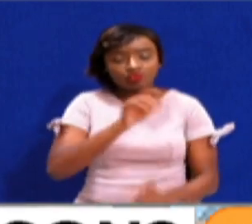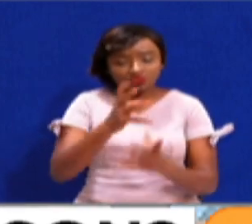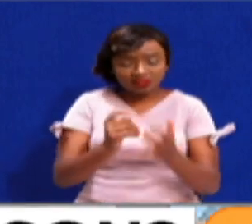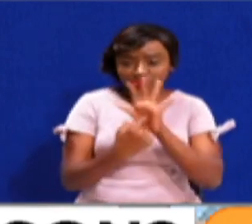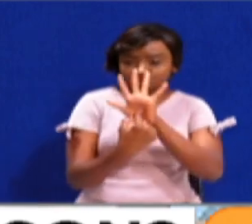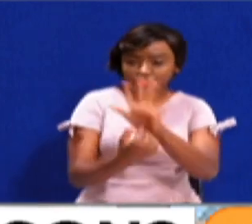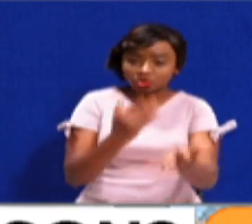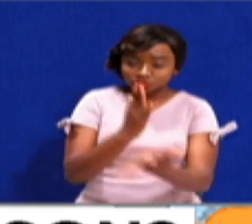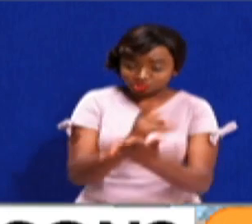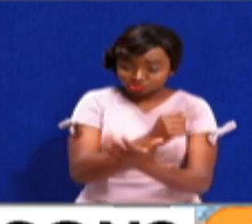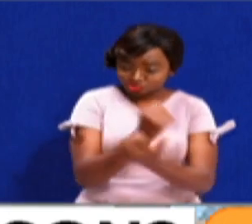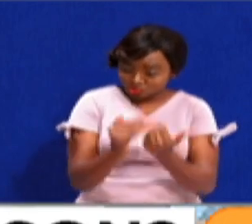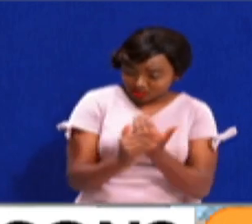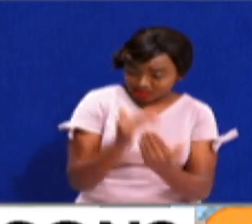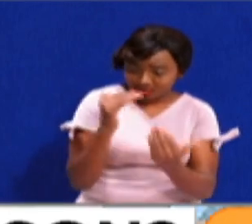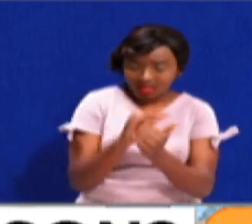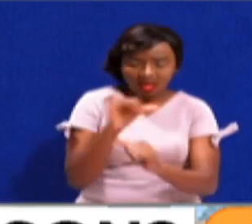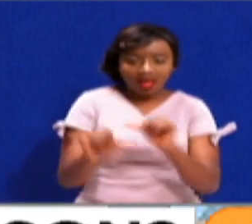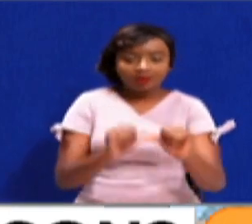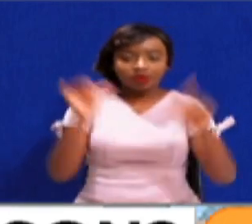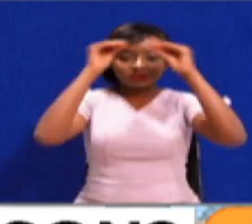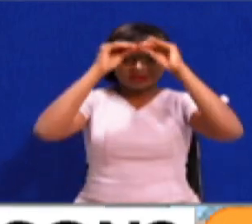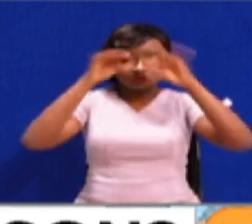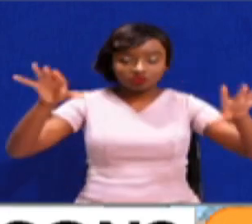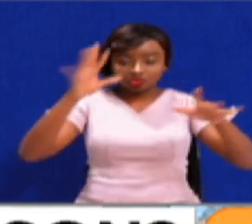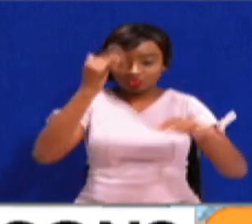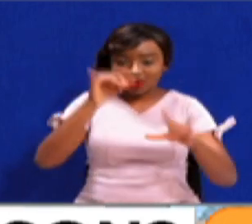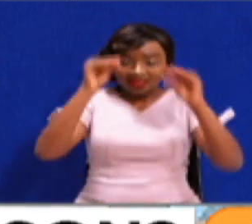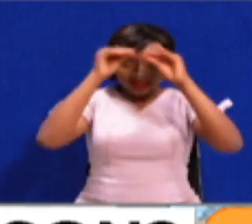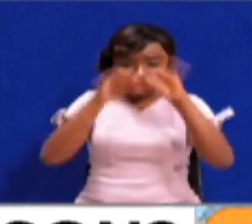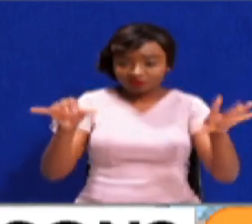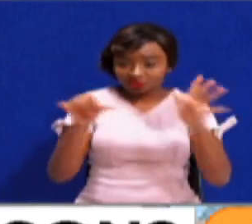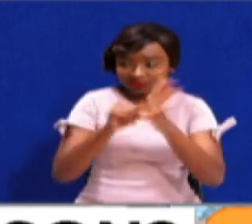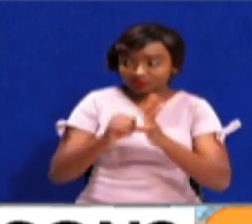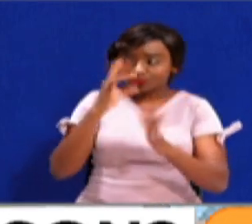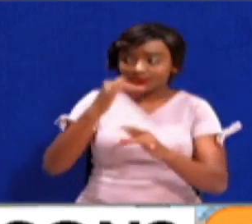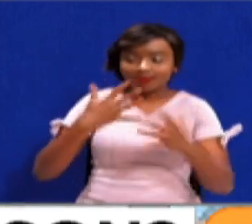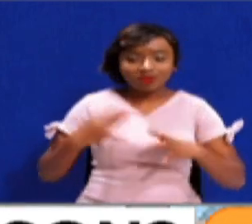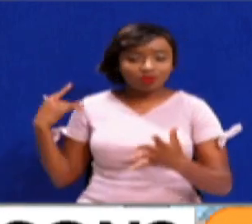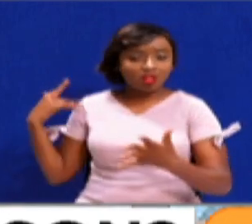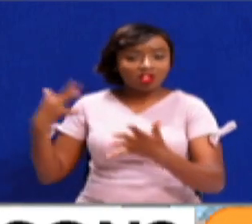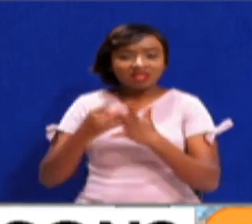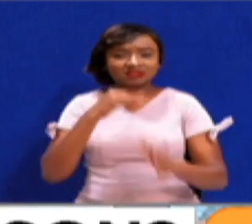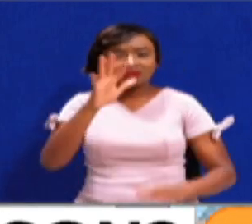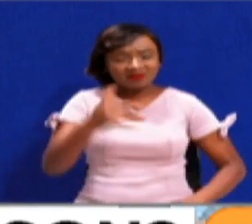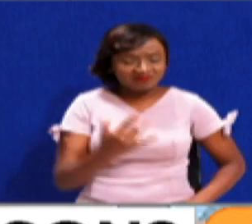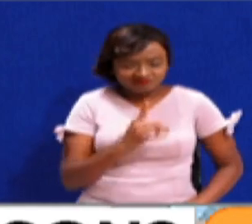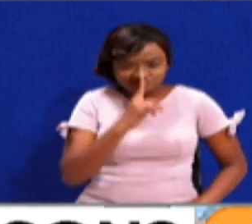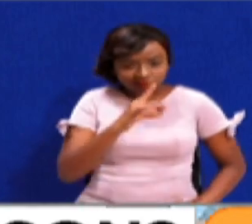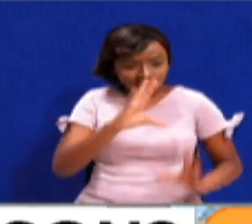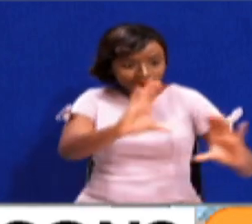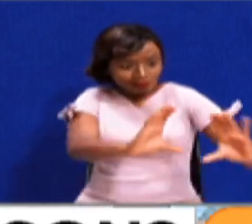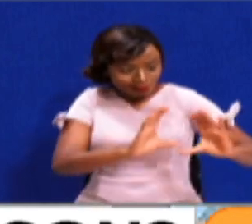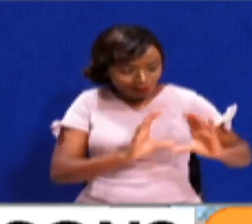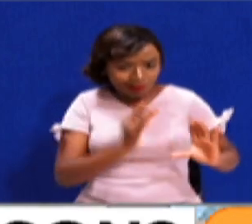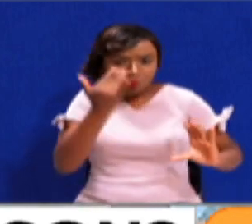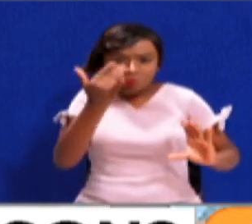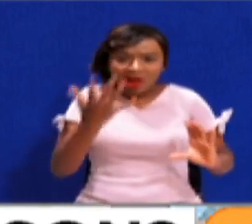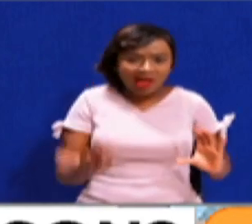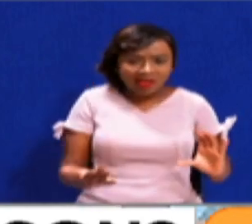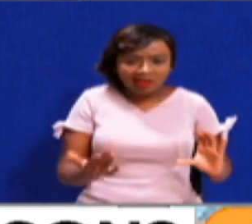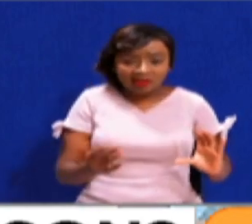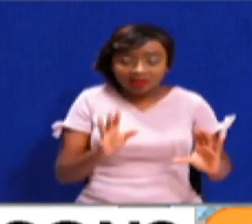truly cares about devolution, because devolution is what is at stake here. People are saying, well, you know, why are you taking all the money here? And by the way, that